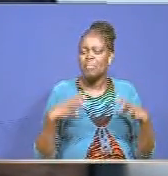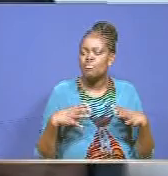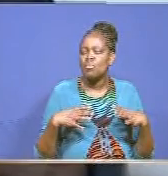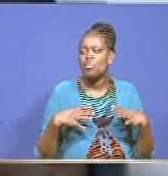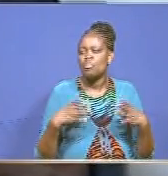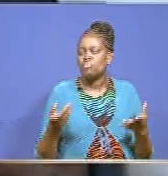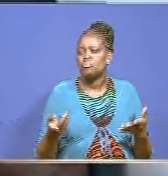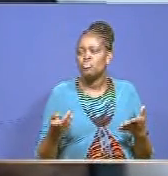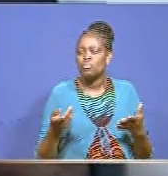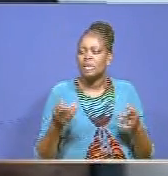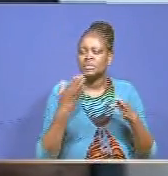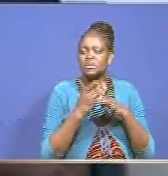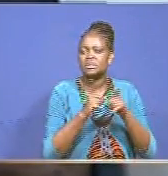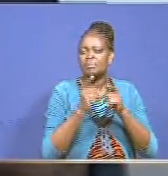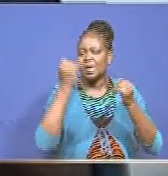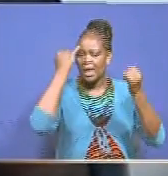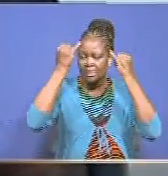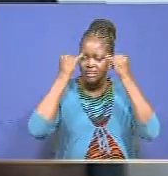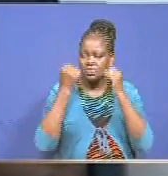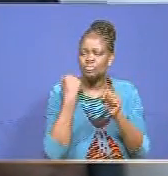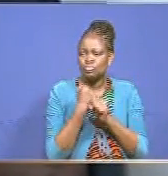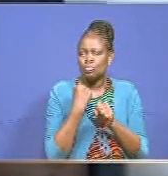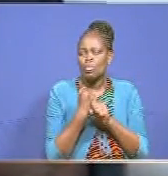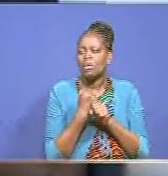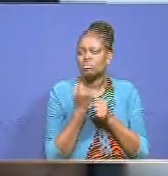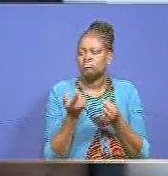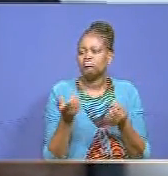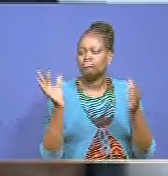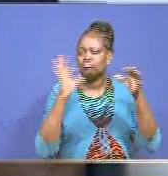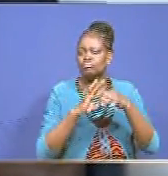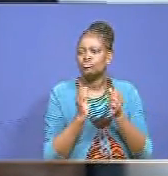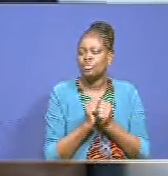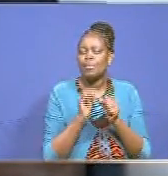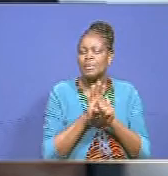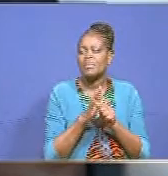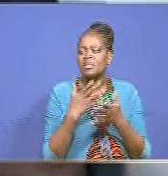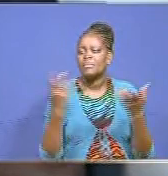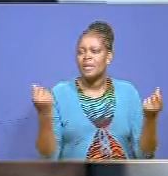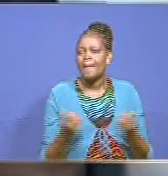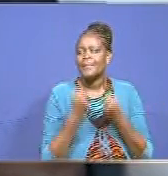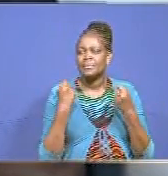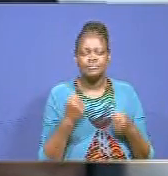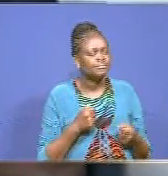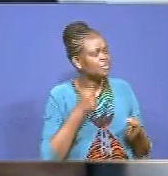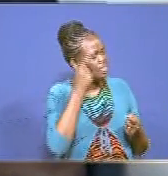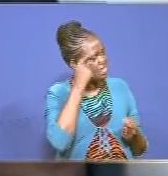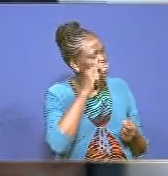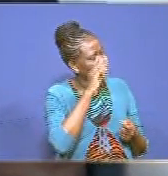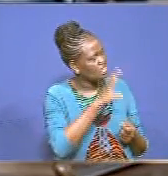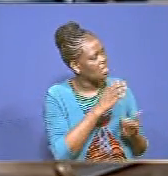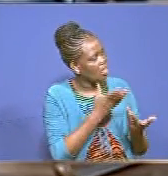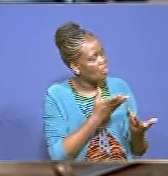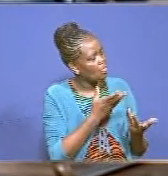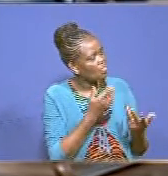working pre and post election coalitions. Uh-huh. So there's a lot to happen. Uh-huh. You know. Where do you see ANC in all this? Will you be